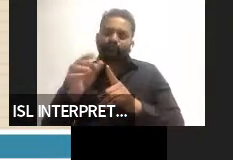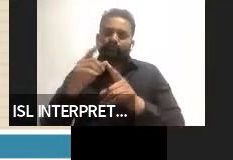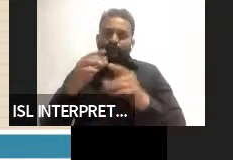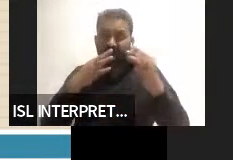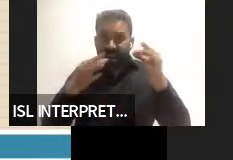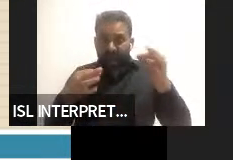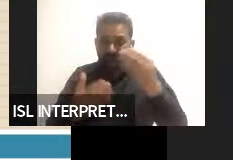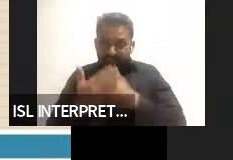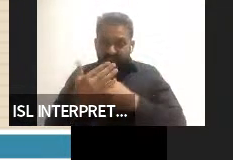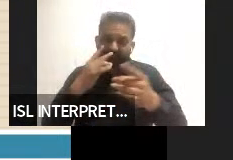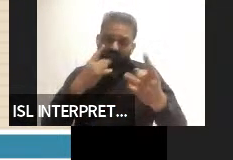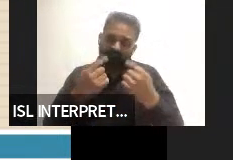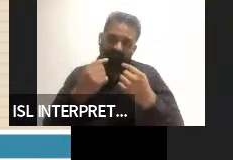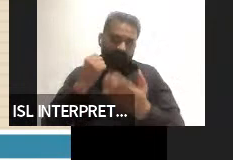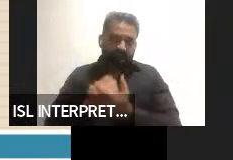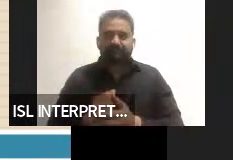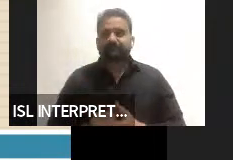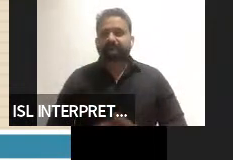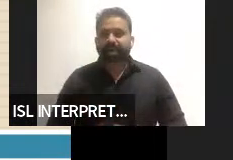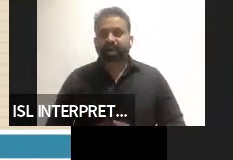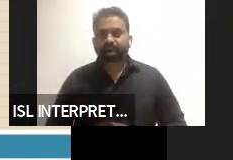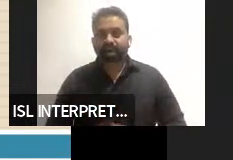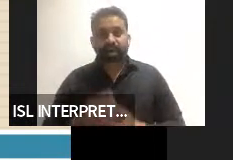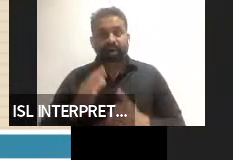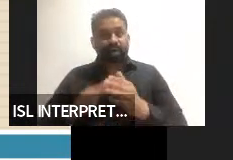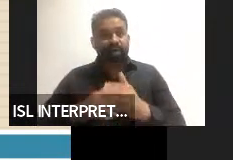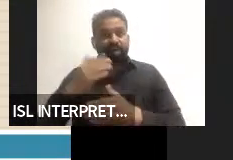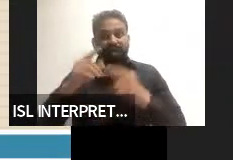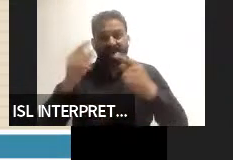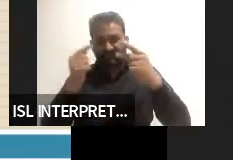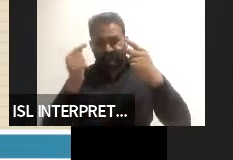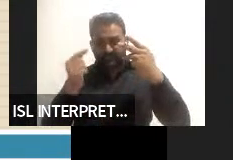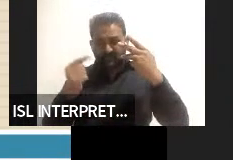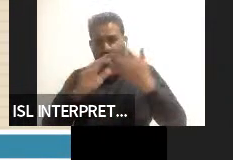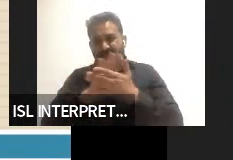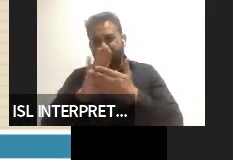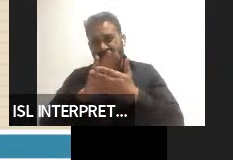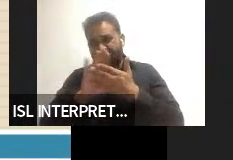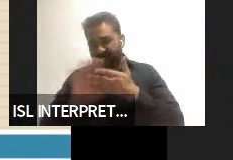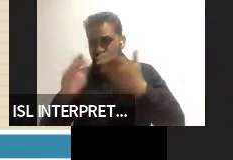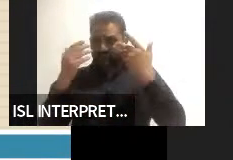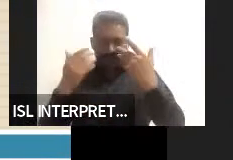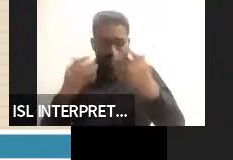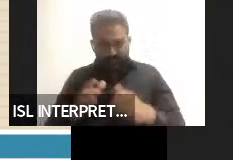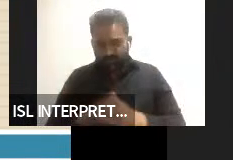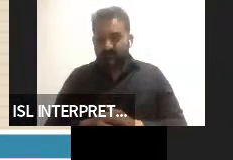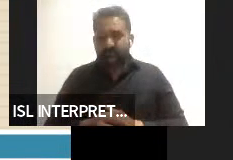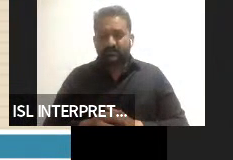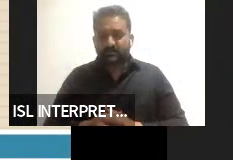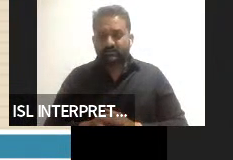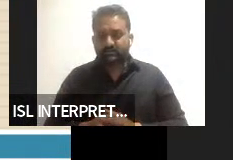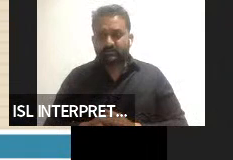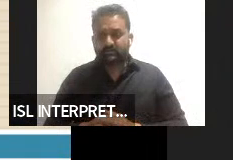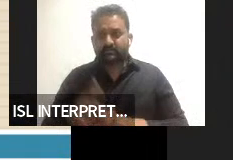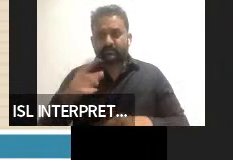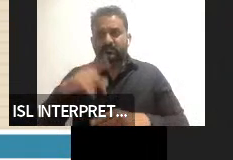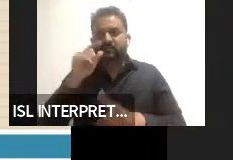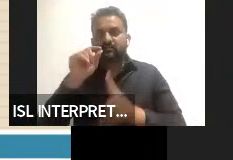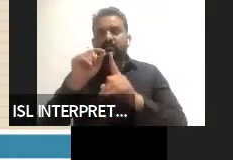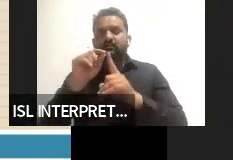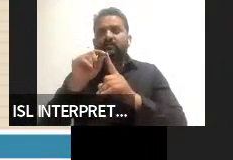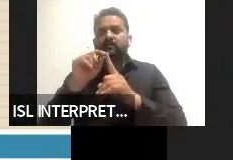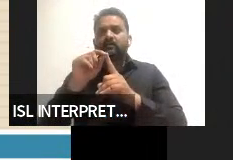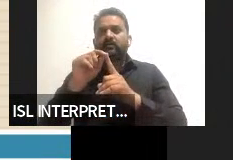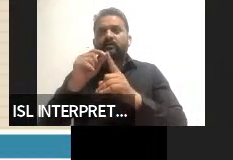editing. Now, after doing all those things, I bring the Professor Martin